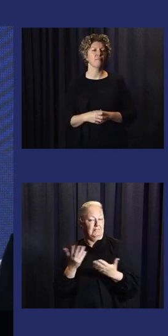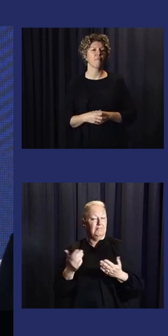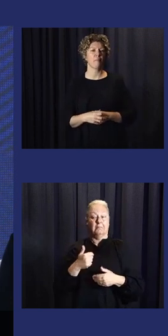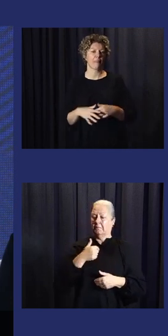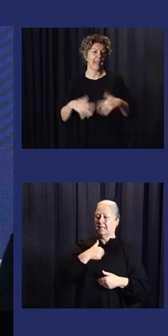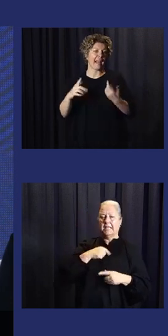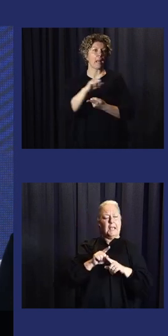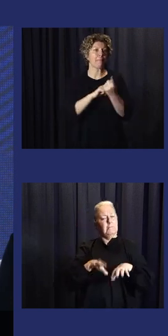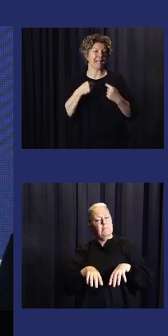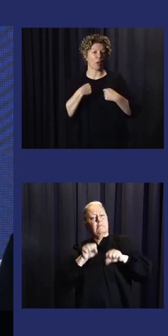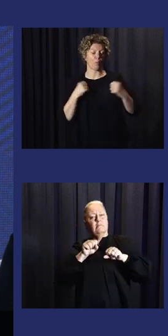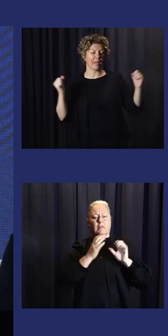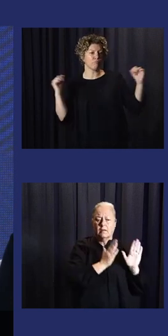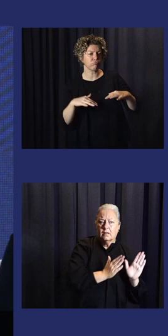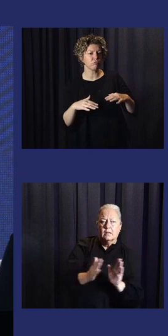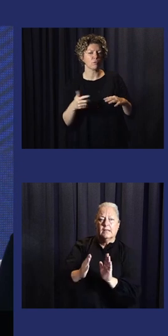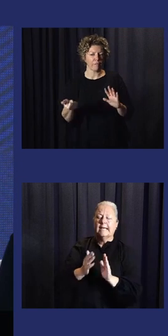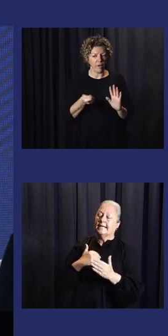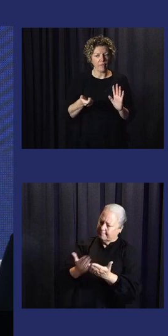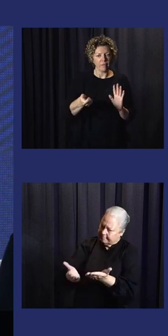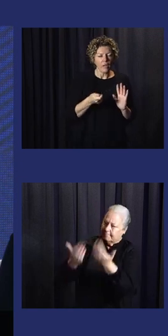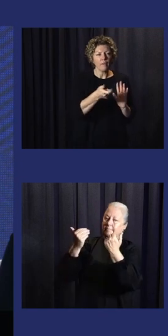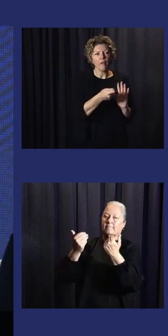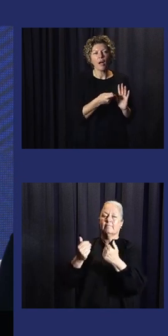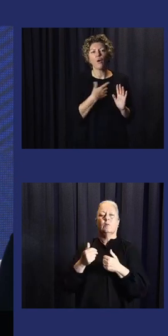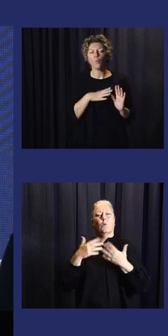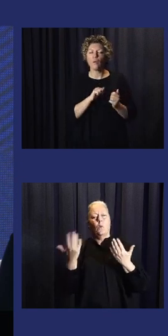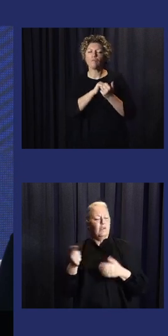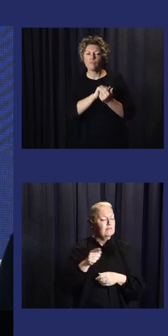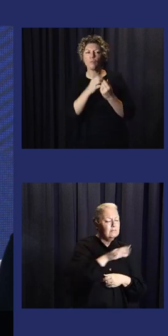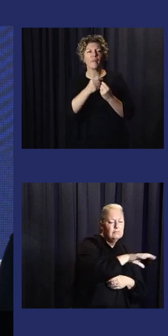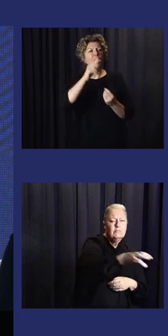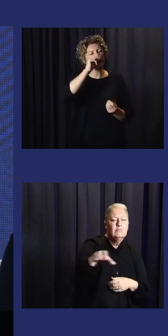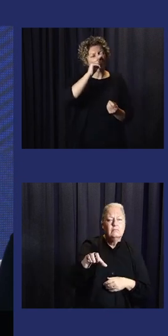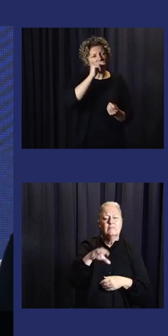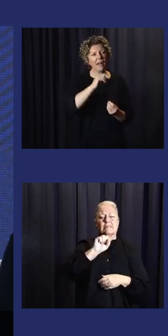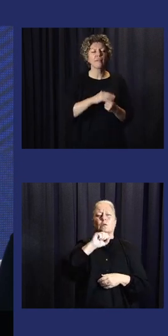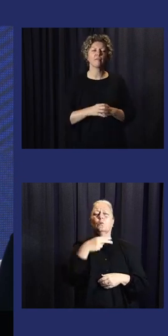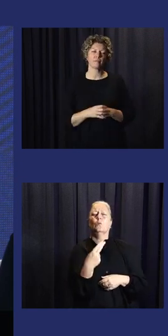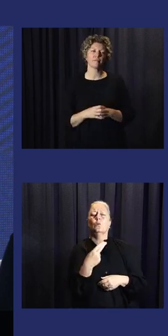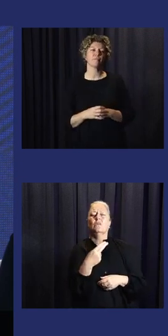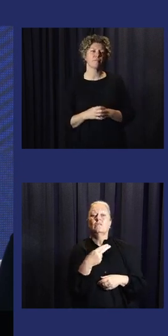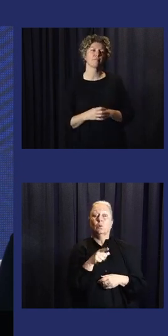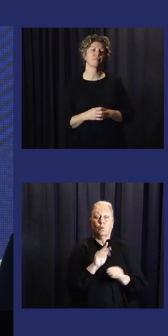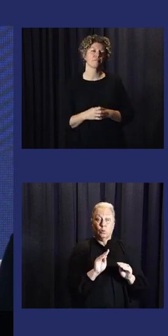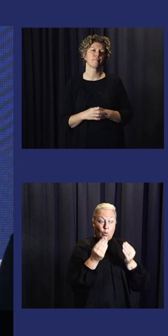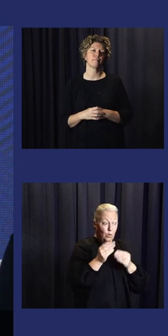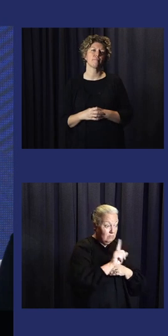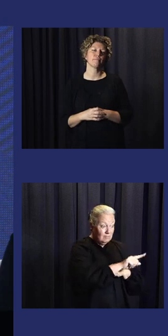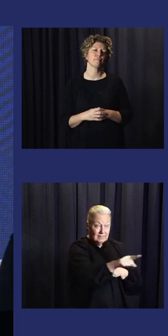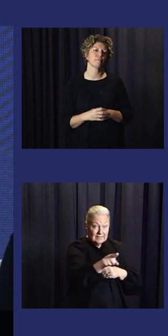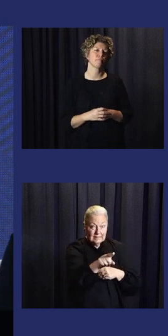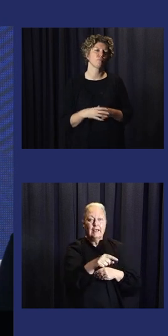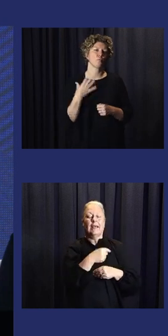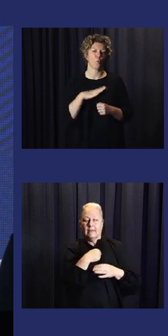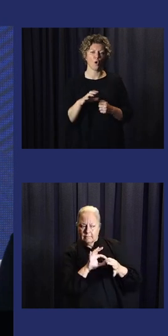we organize. We strongly engage with the stakeholder group of children and youth also to